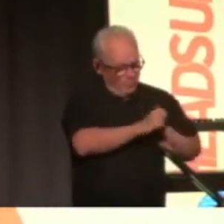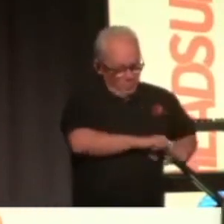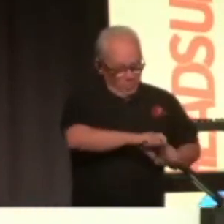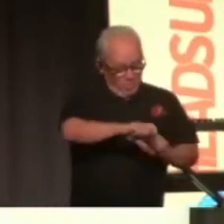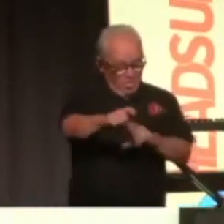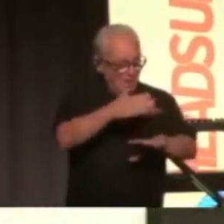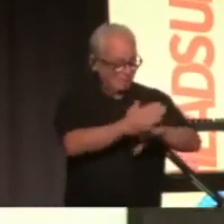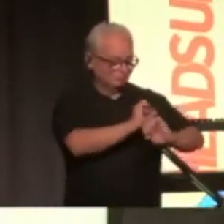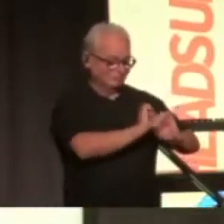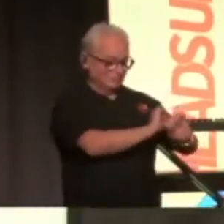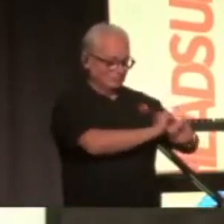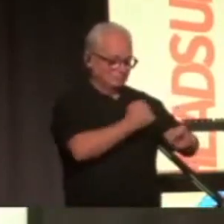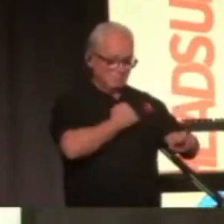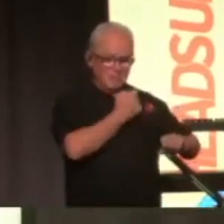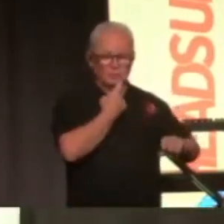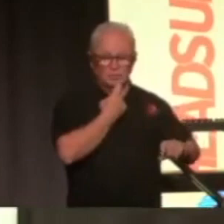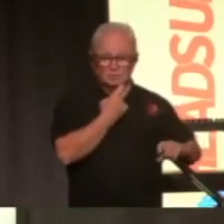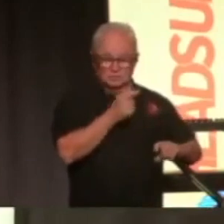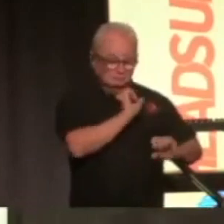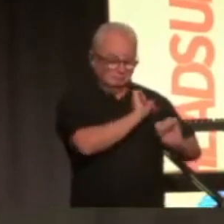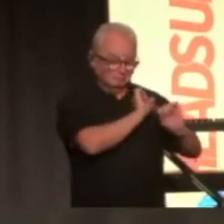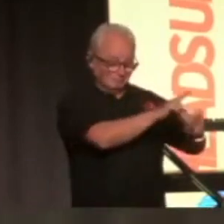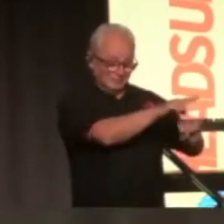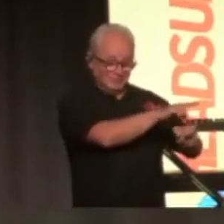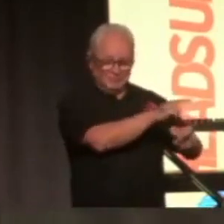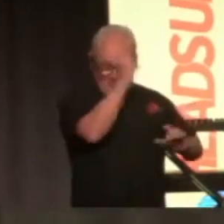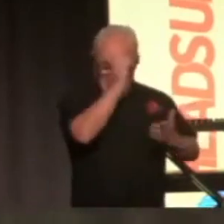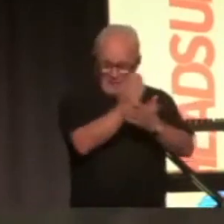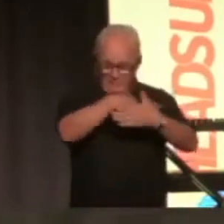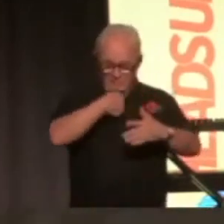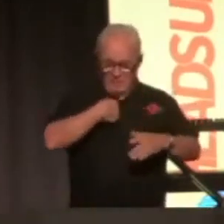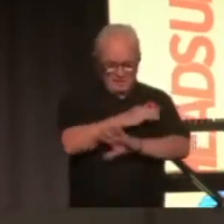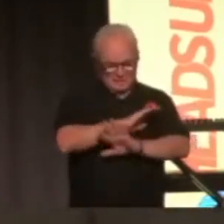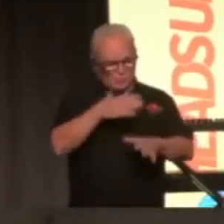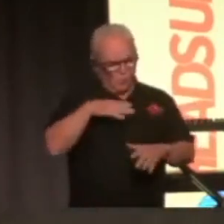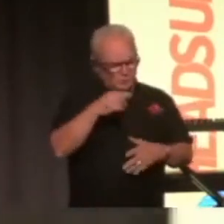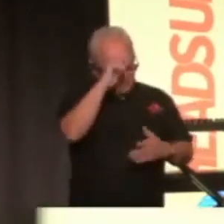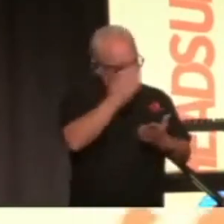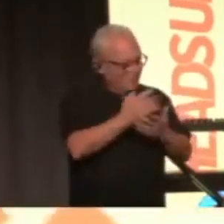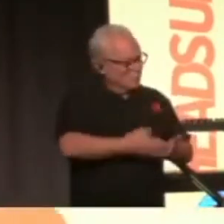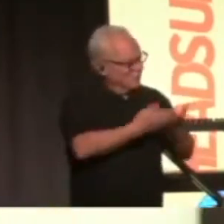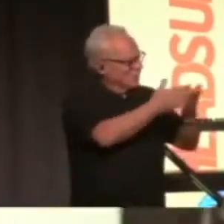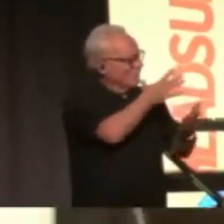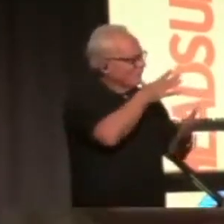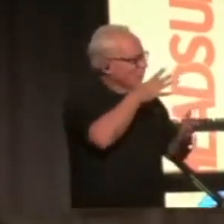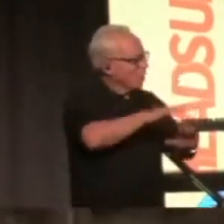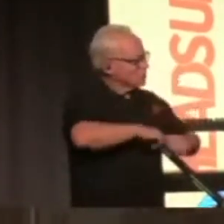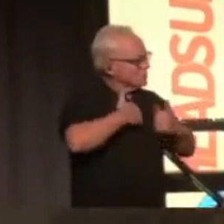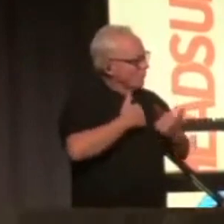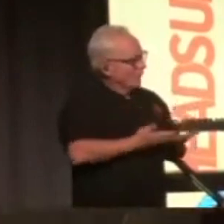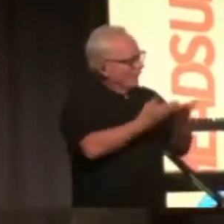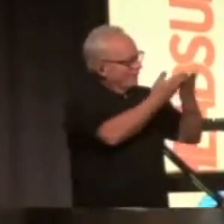she believed in me when I didn't believe in me. And so I want to give her a wee bunch of flowers this morning. Come on.